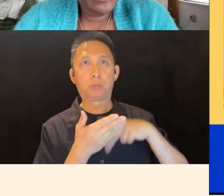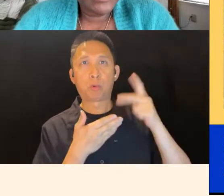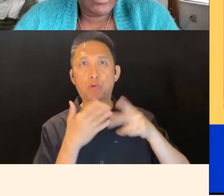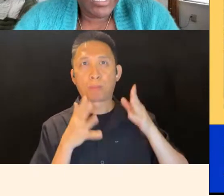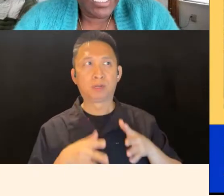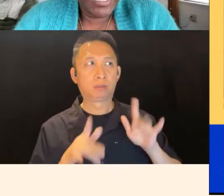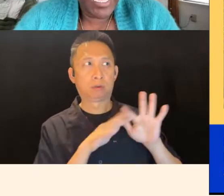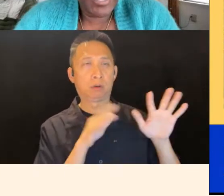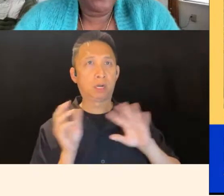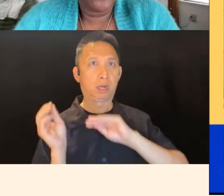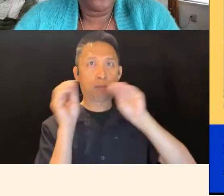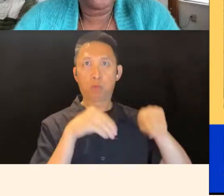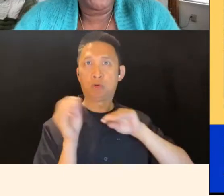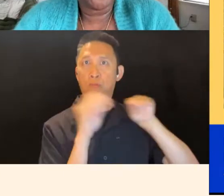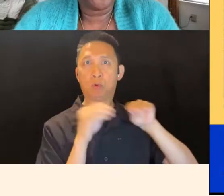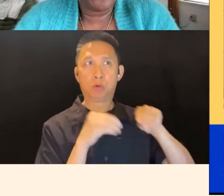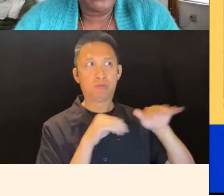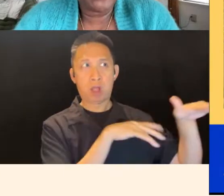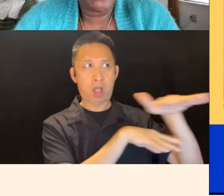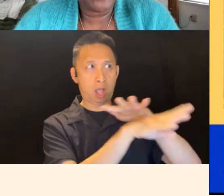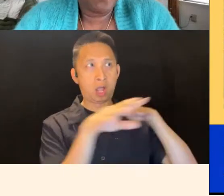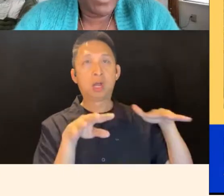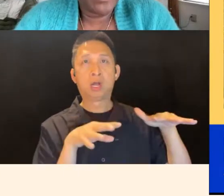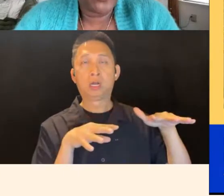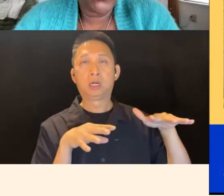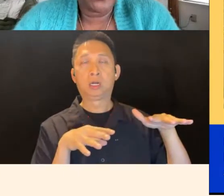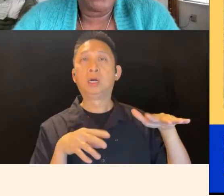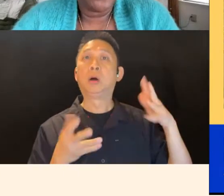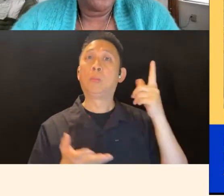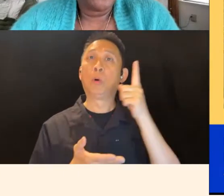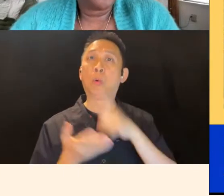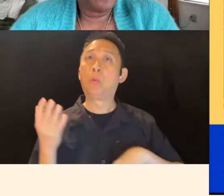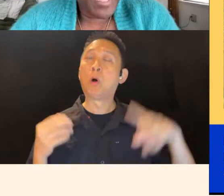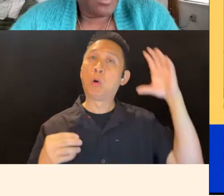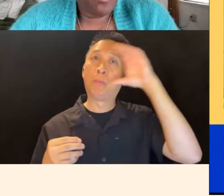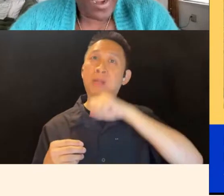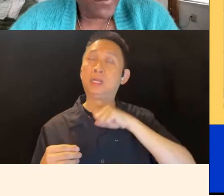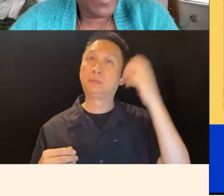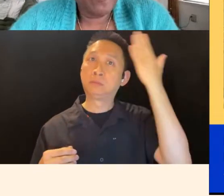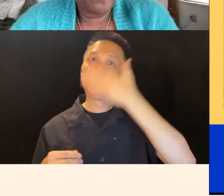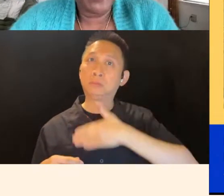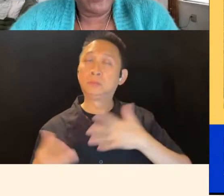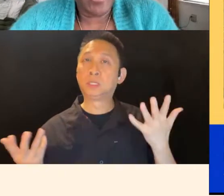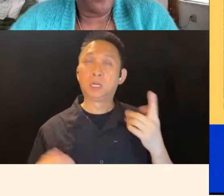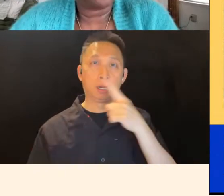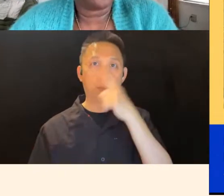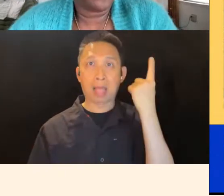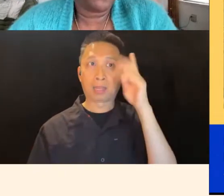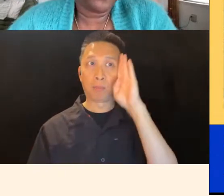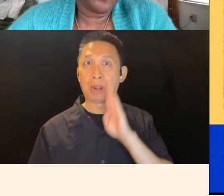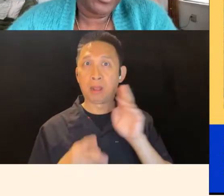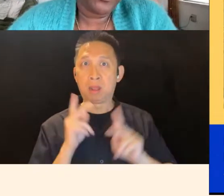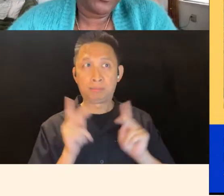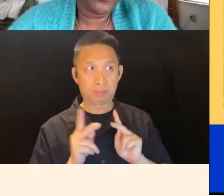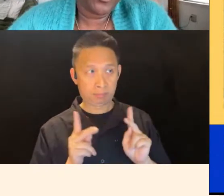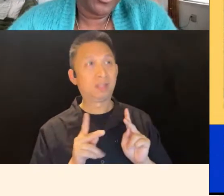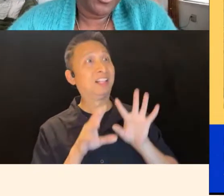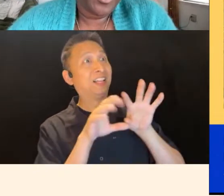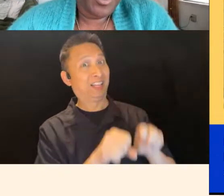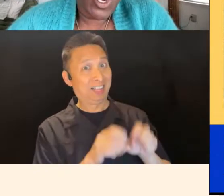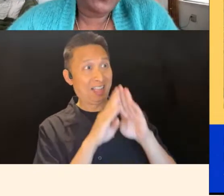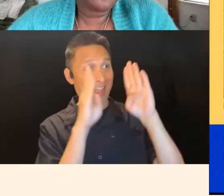you weren't seeing as those transformations took place in Oakland is Black and Brown people being housed in these